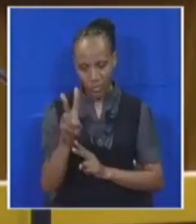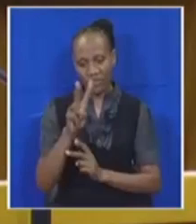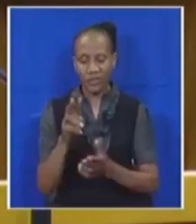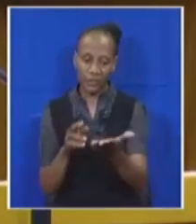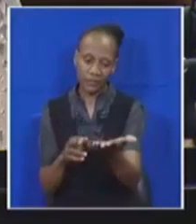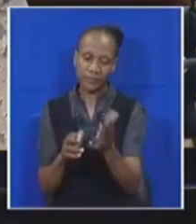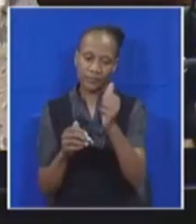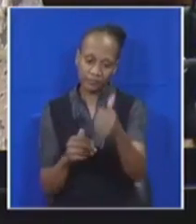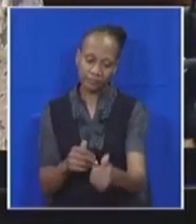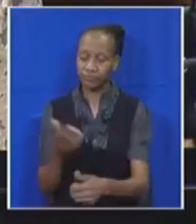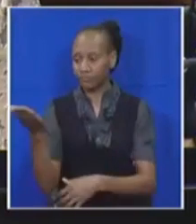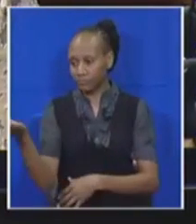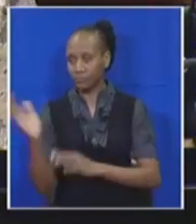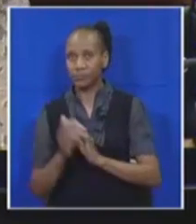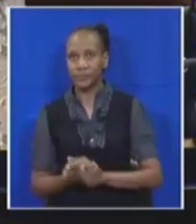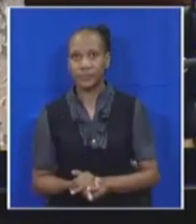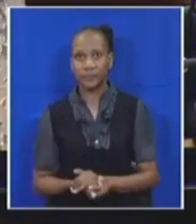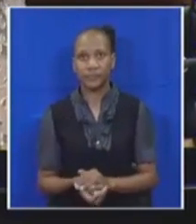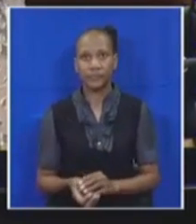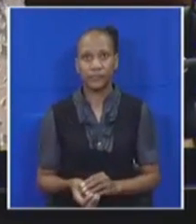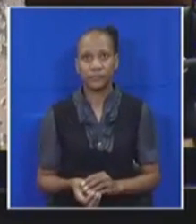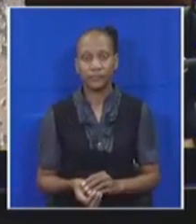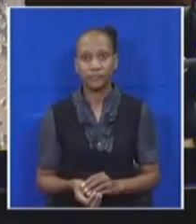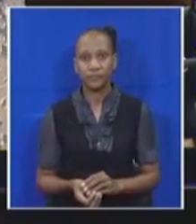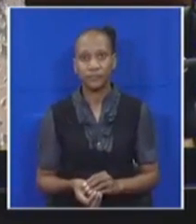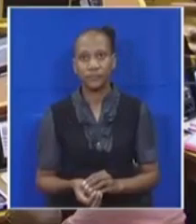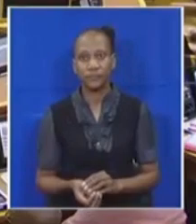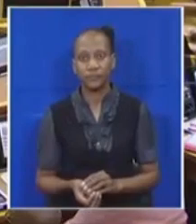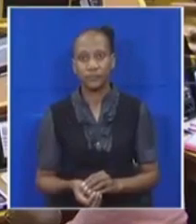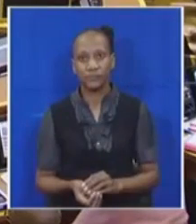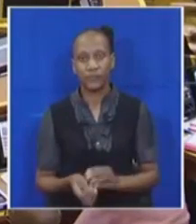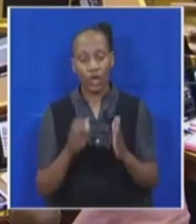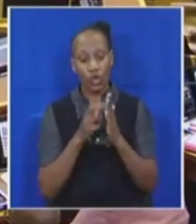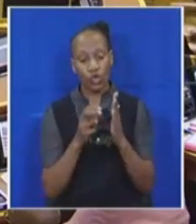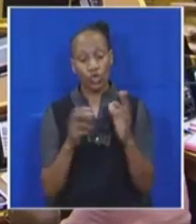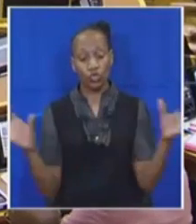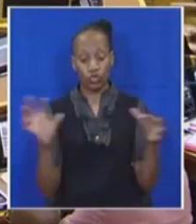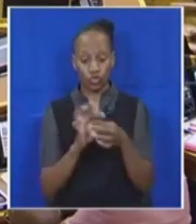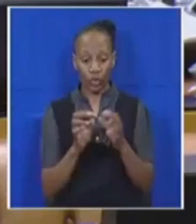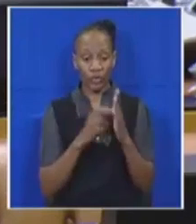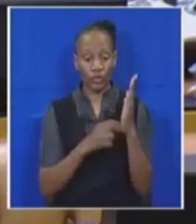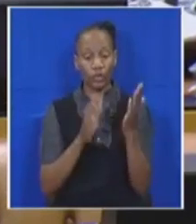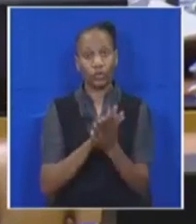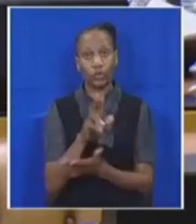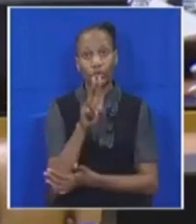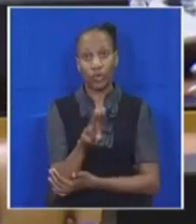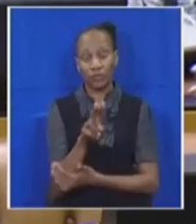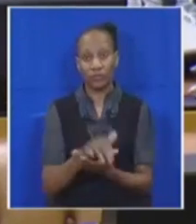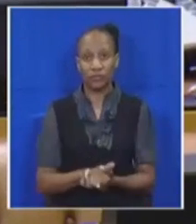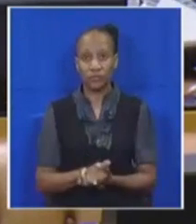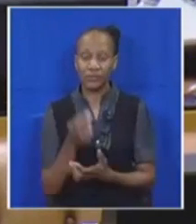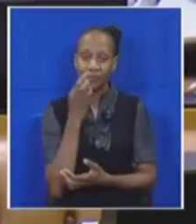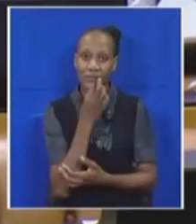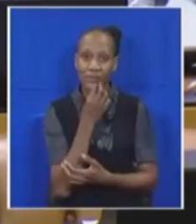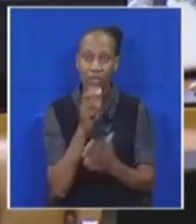order. On the point Honorable of order, Khadebe. I'm rising, Chairperson, on rules, Joint Rule 12, Yes, sir. which states that